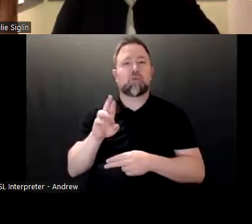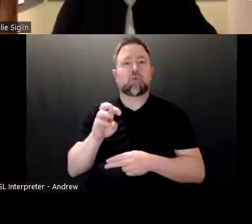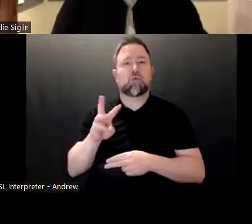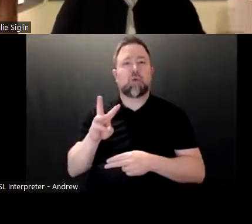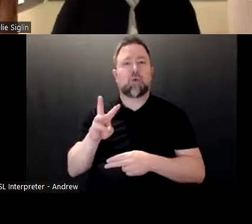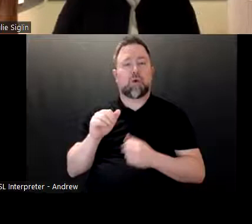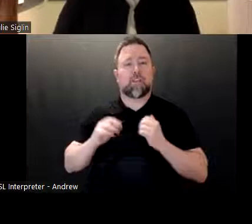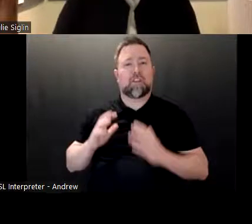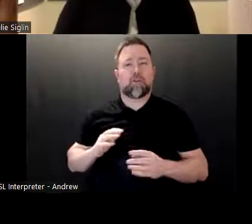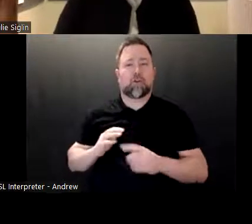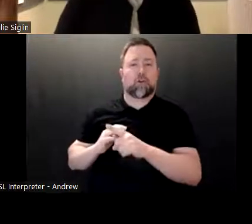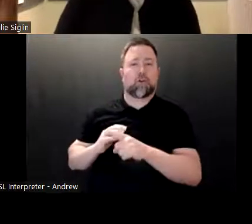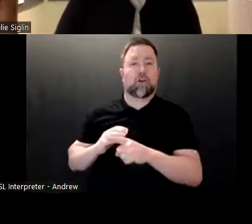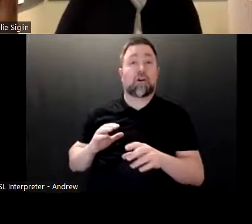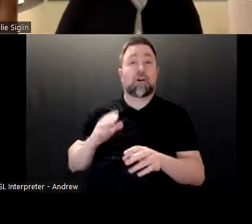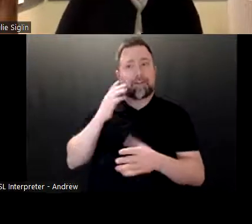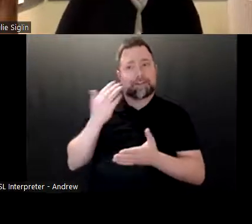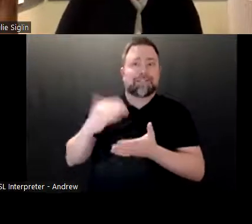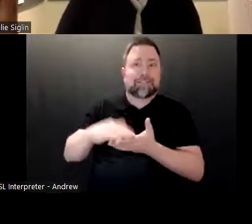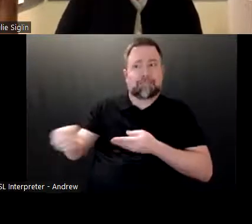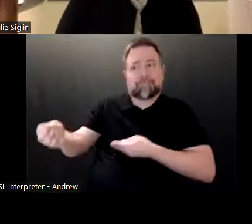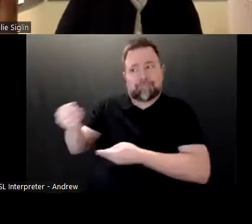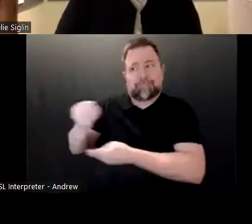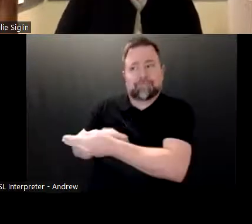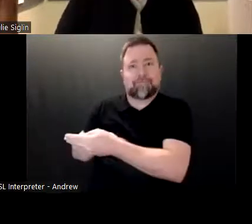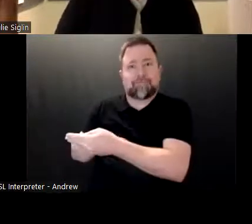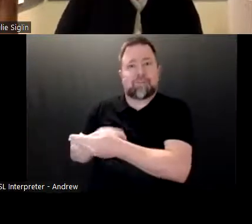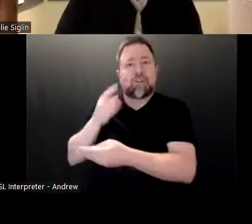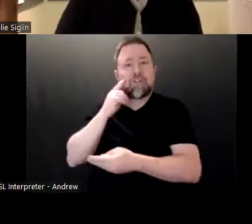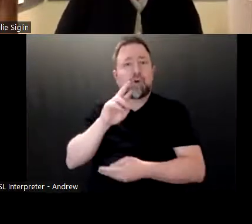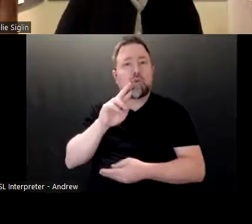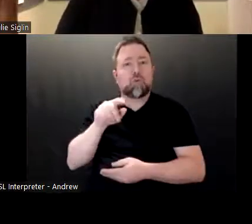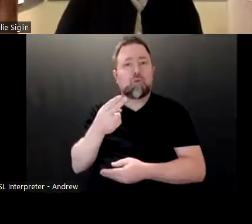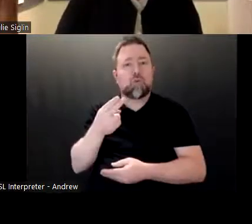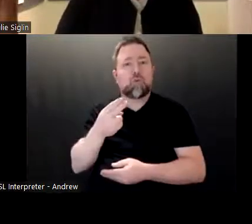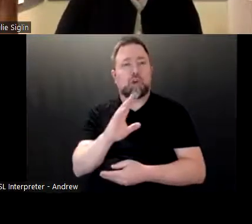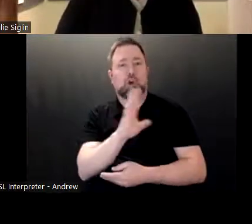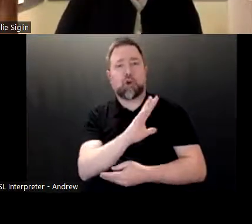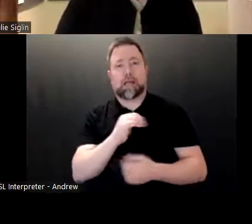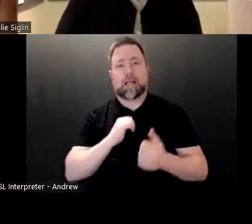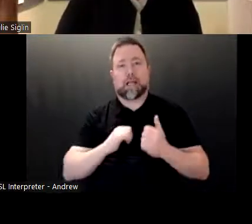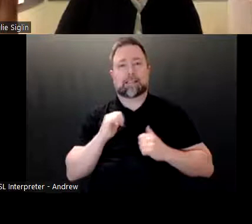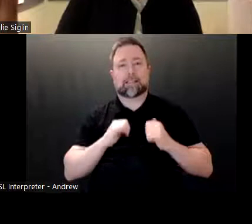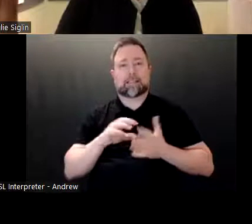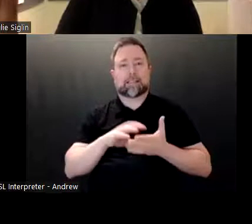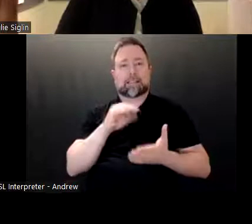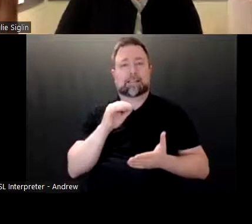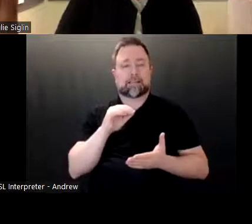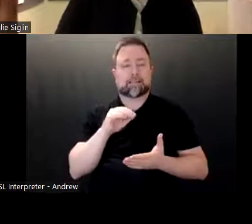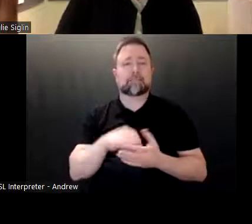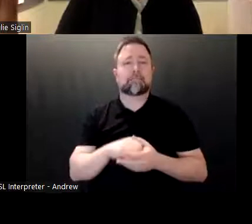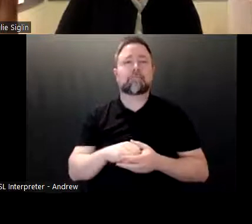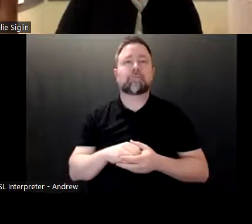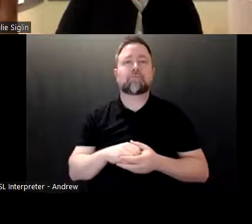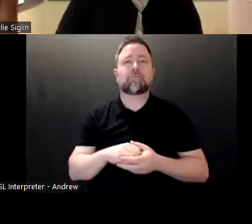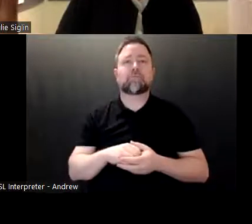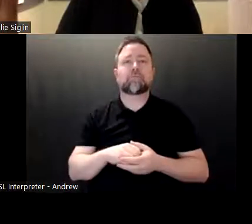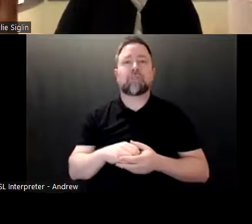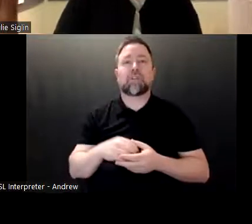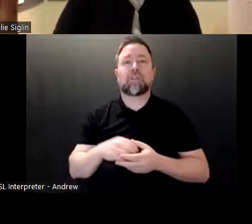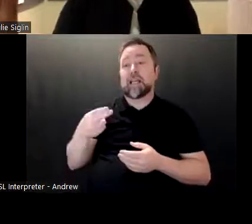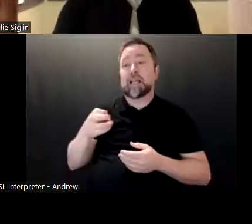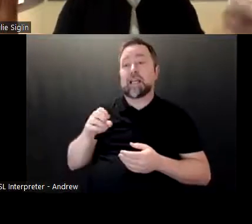with the red seat. As the name indicates, the chair is fashioned from hammer handles. And he made a set of 30 of these for